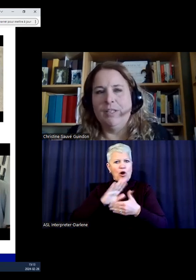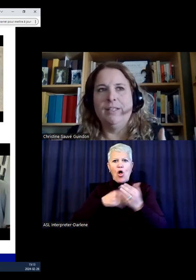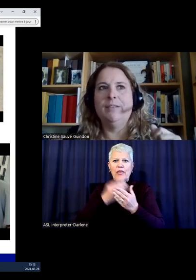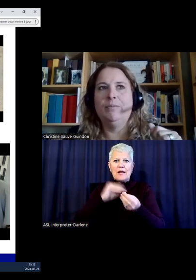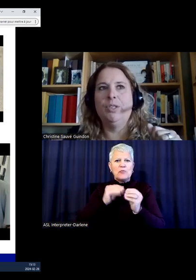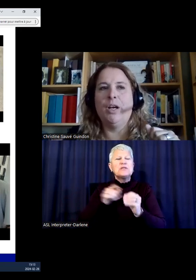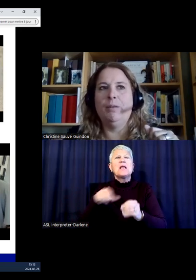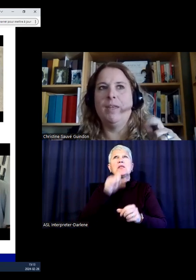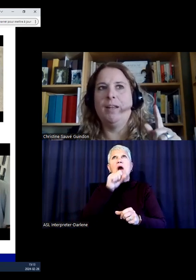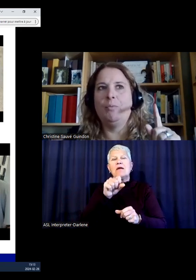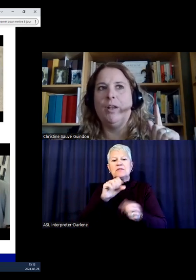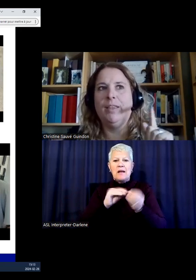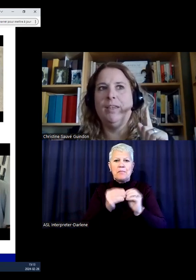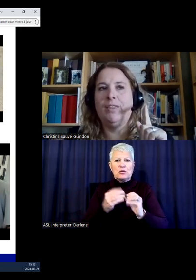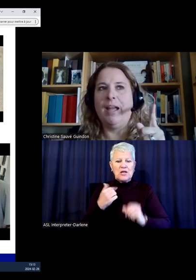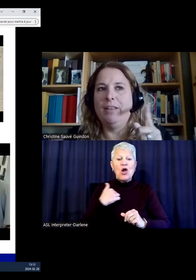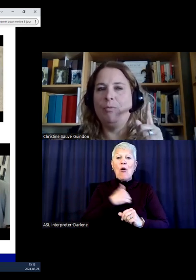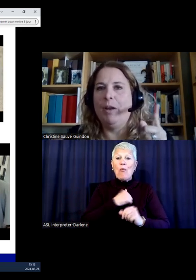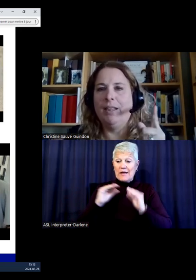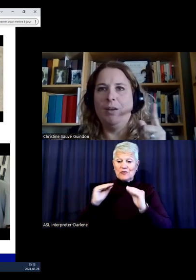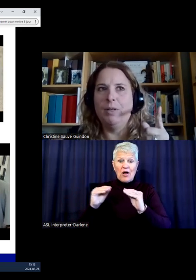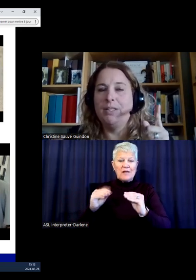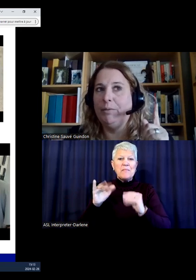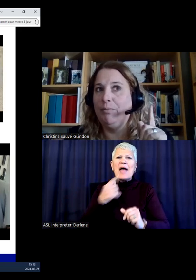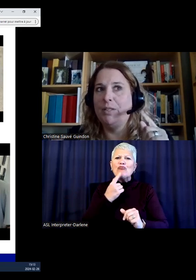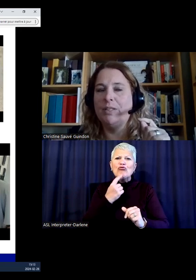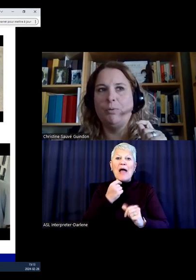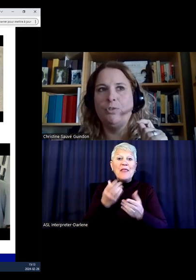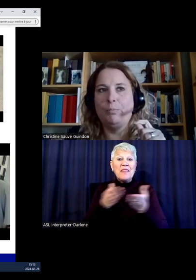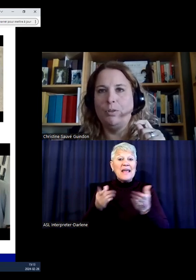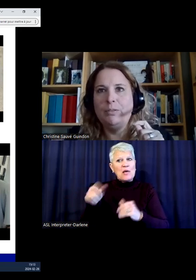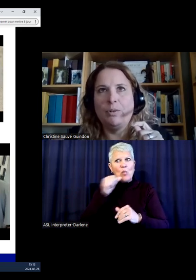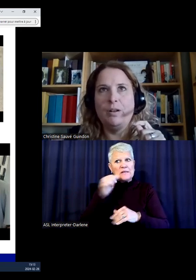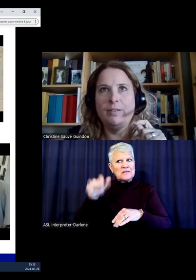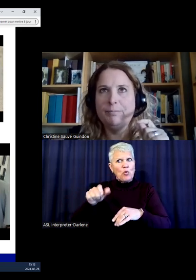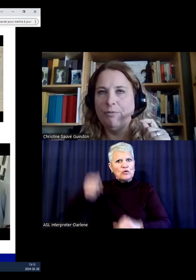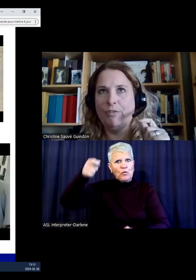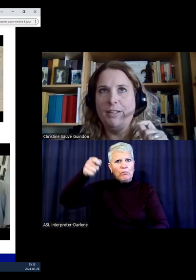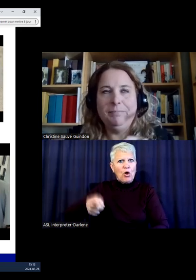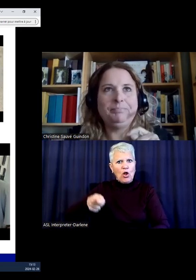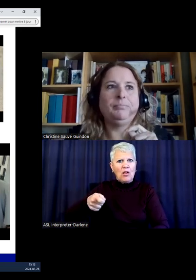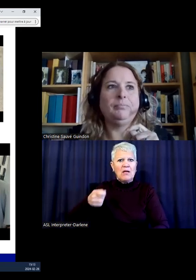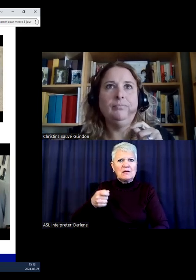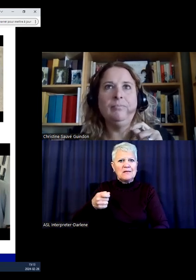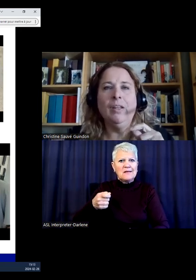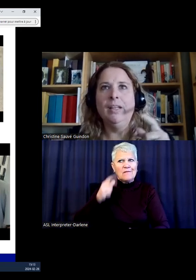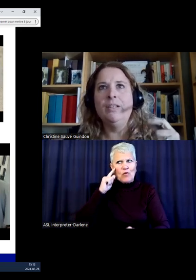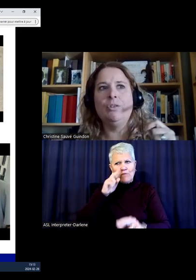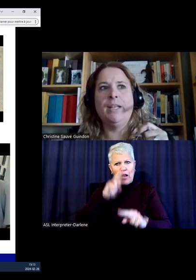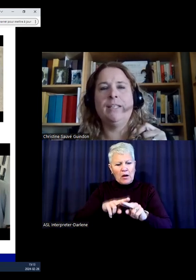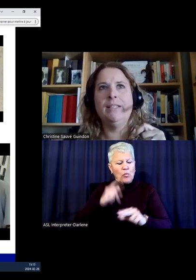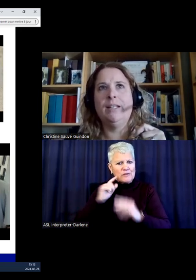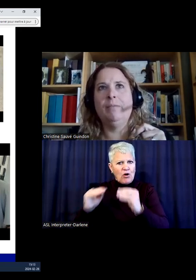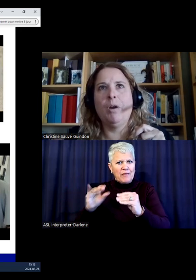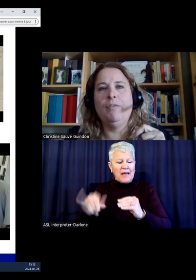numbers. We taught him that what that little red thing was that he wasn't supposed to pull for fun.